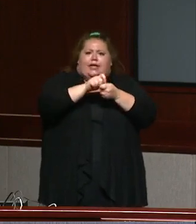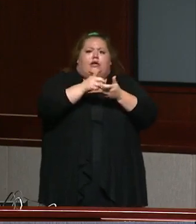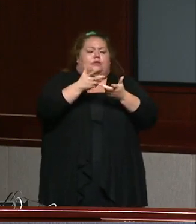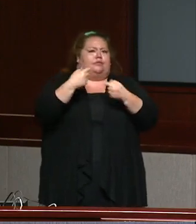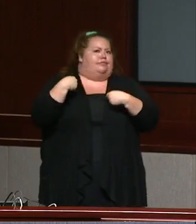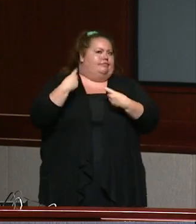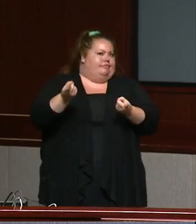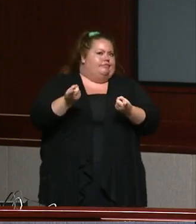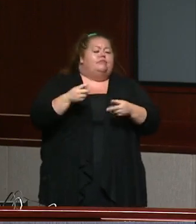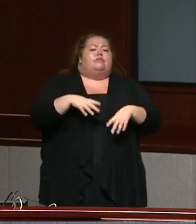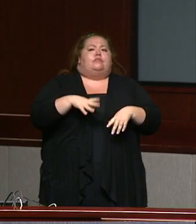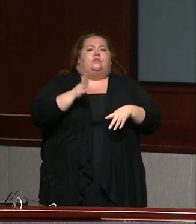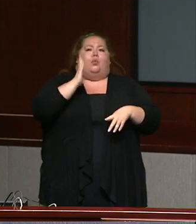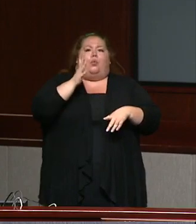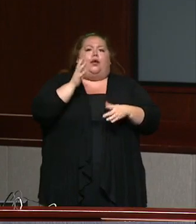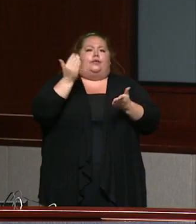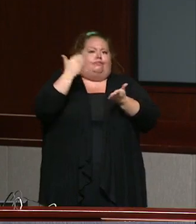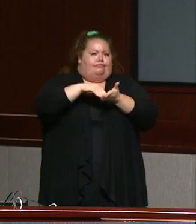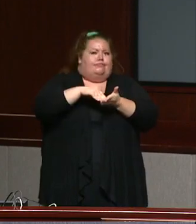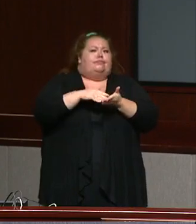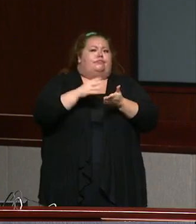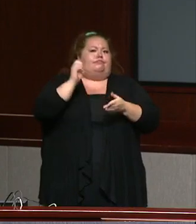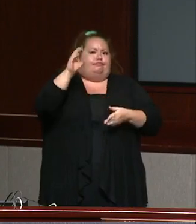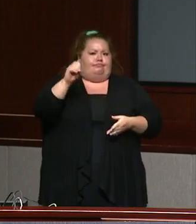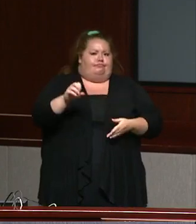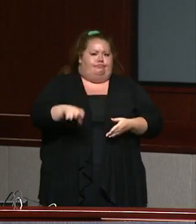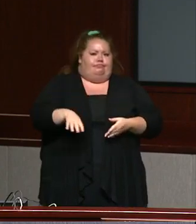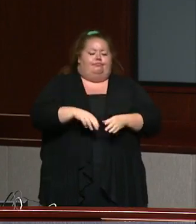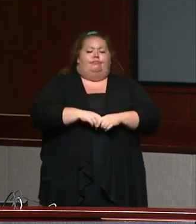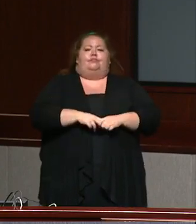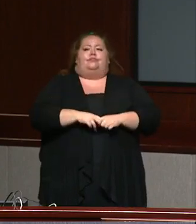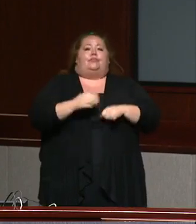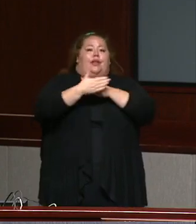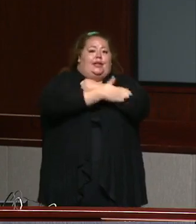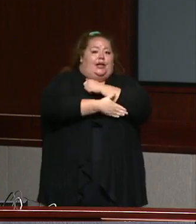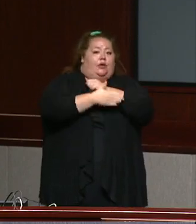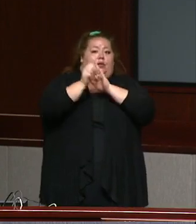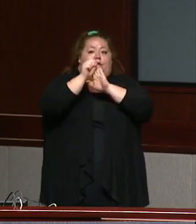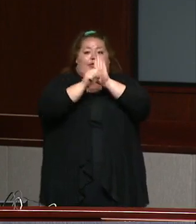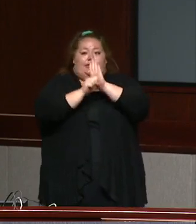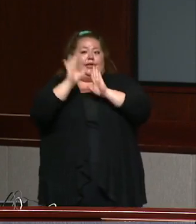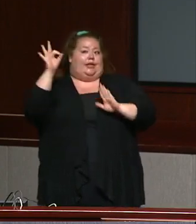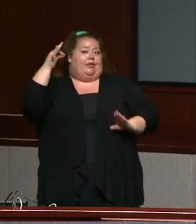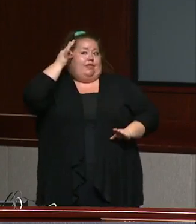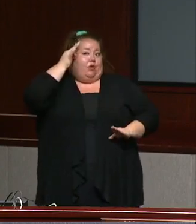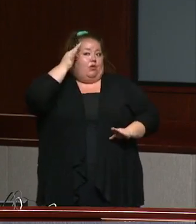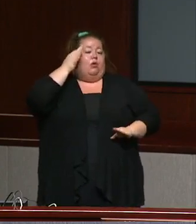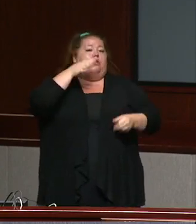things. Currently, through the county, state, and federal sites, we've conducted